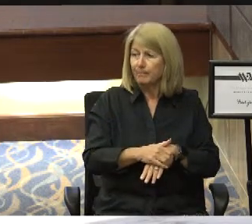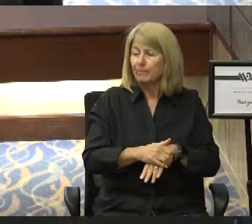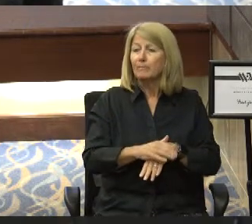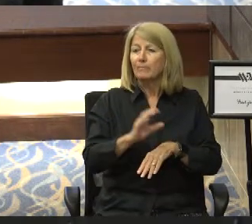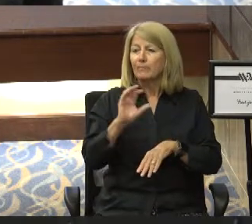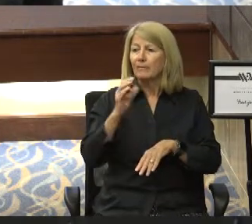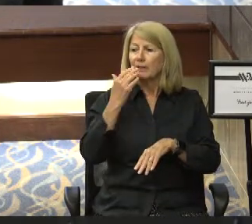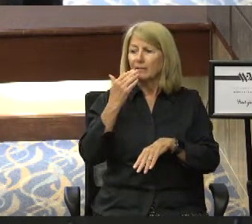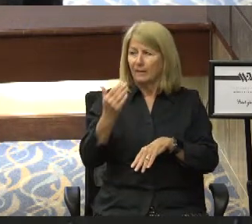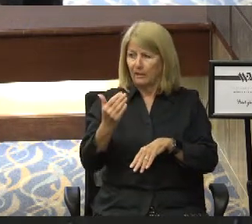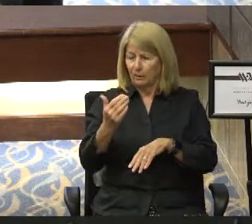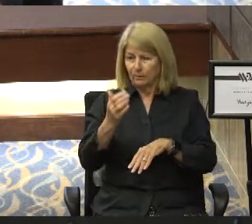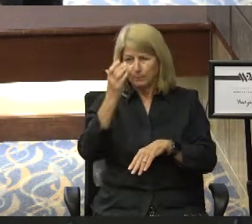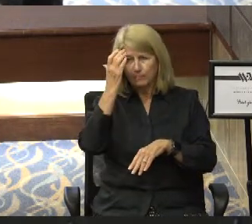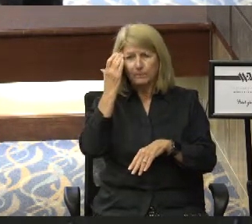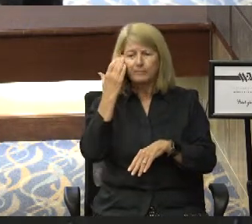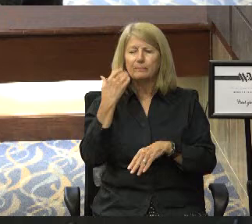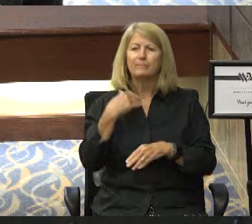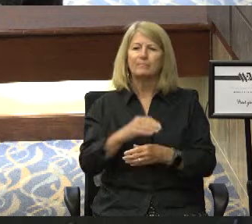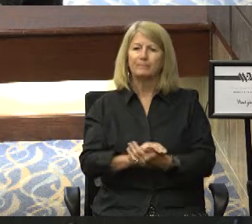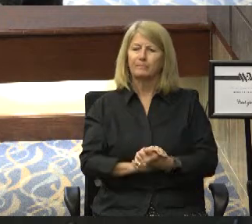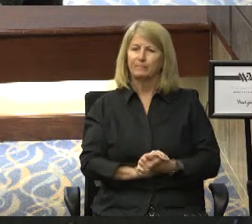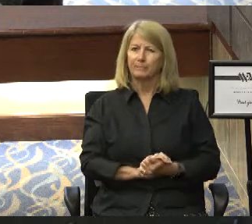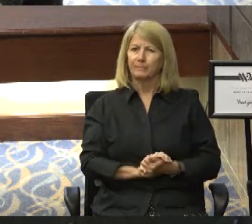Thank you.